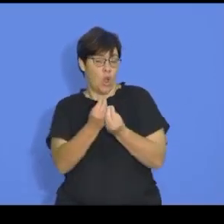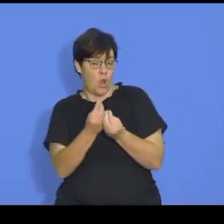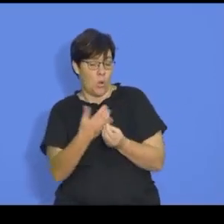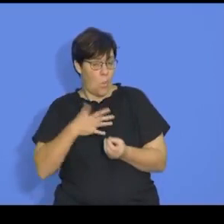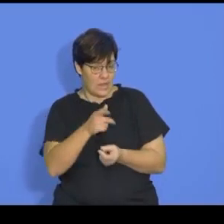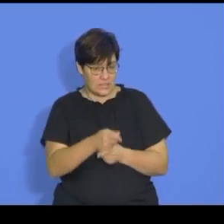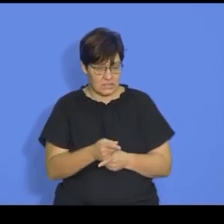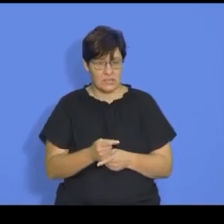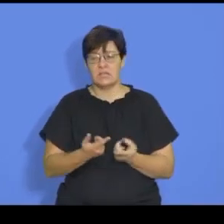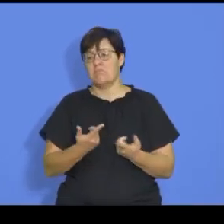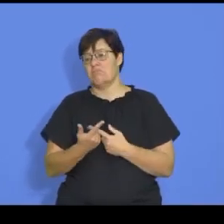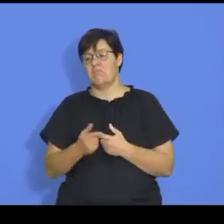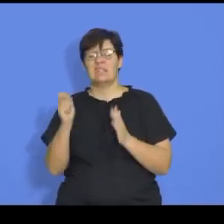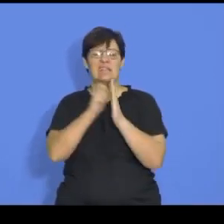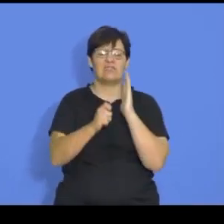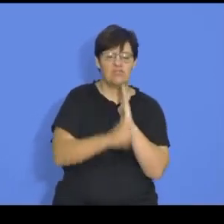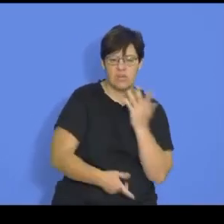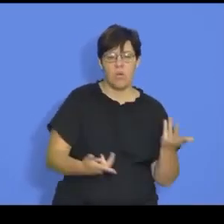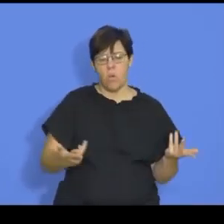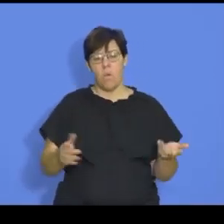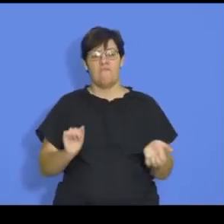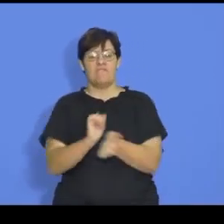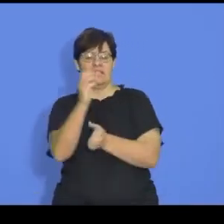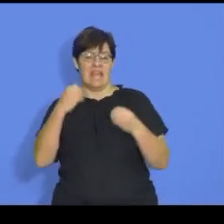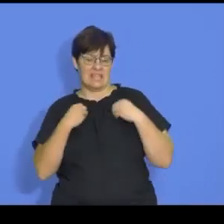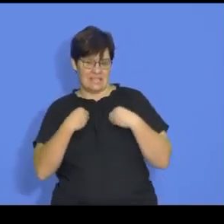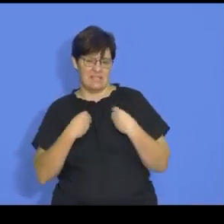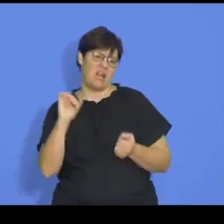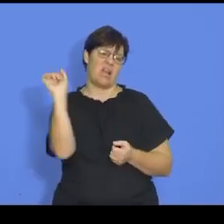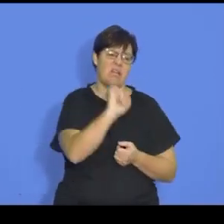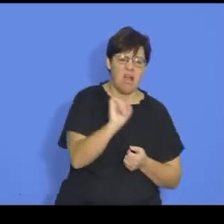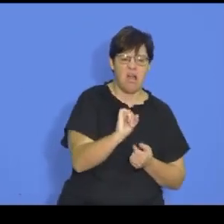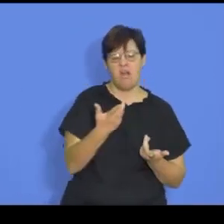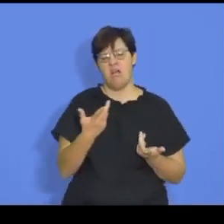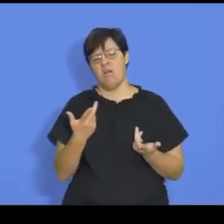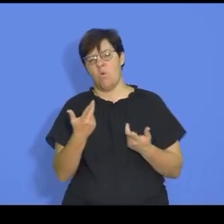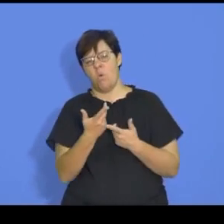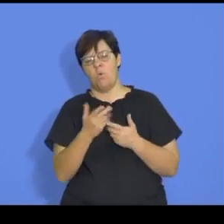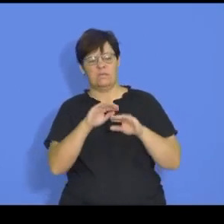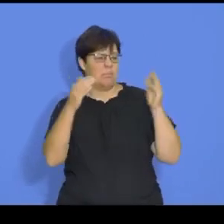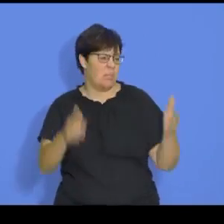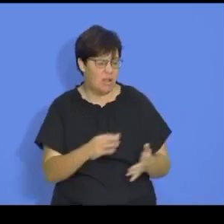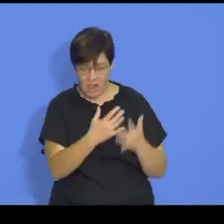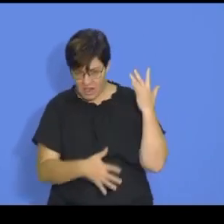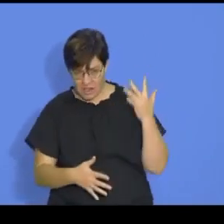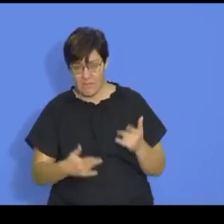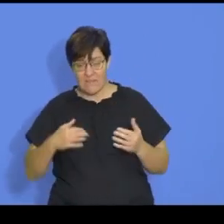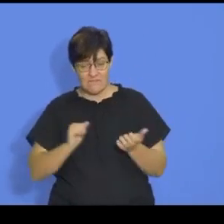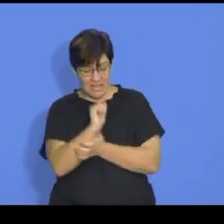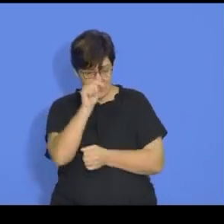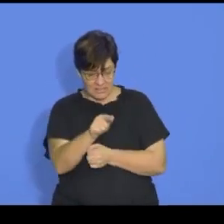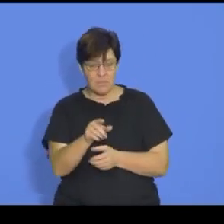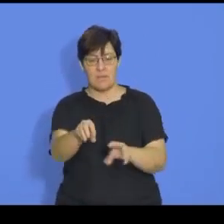take stock, stationery, or fixed assets. So any withdrawals made by